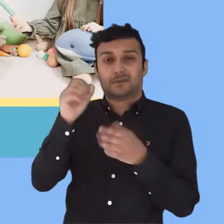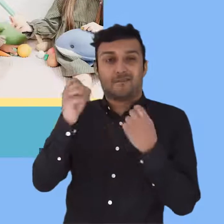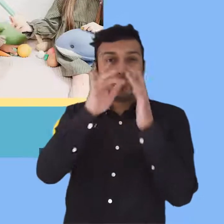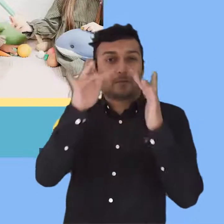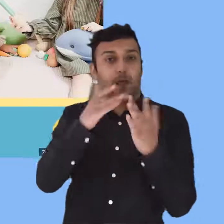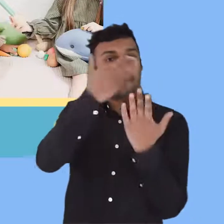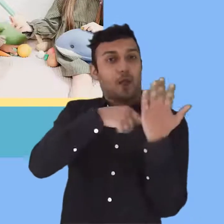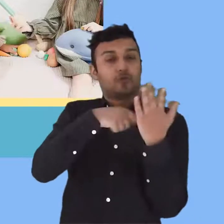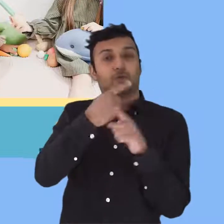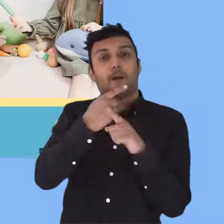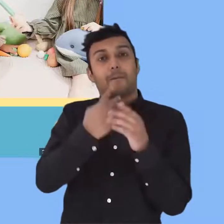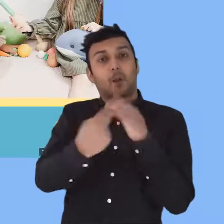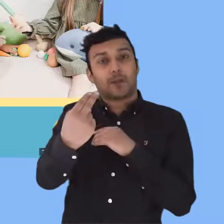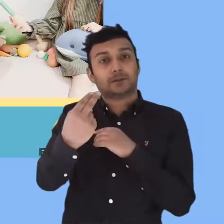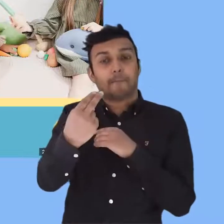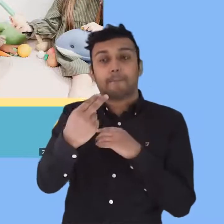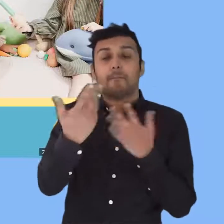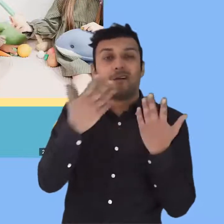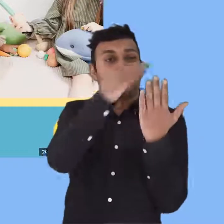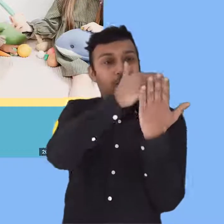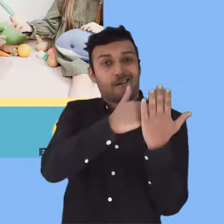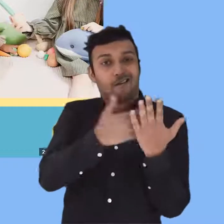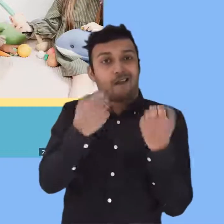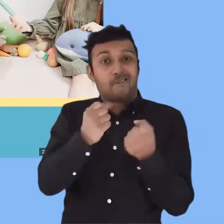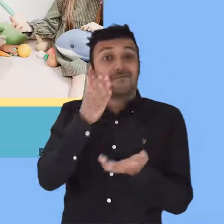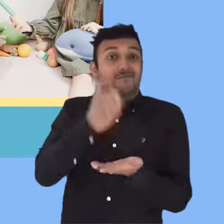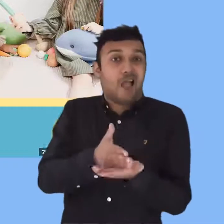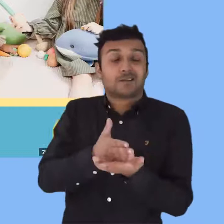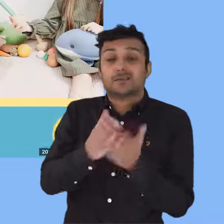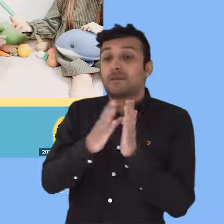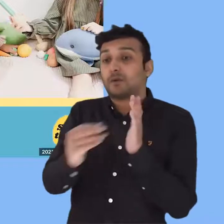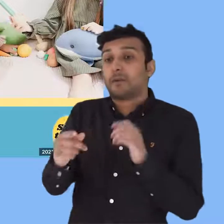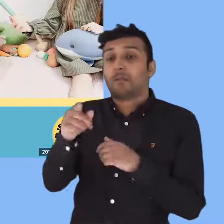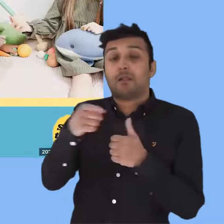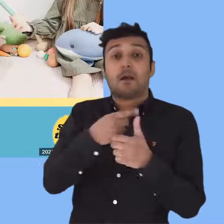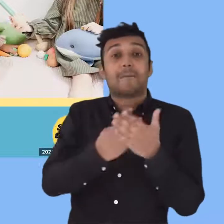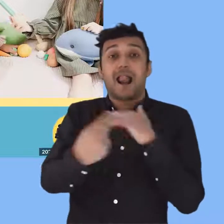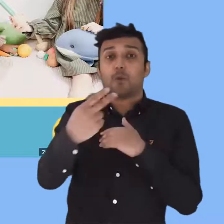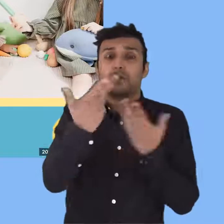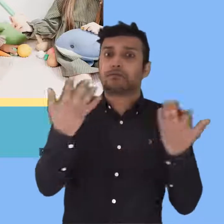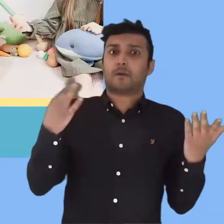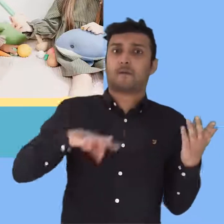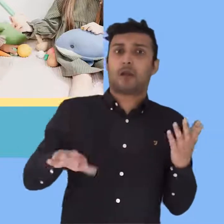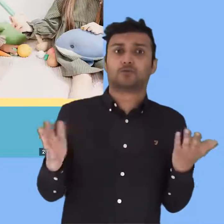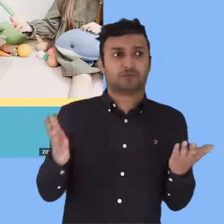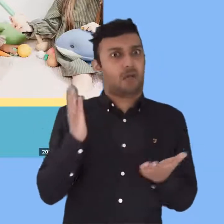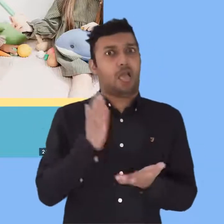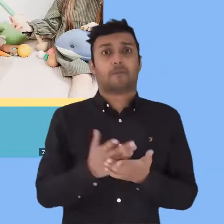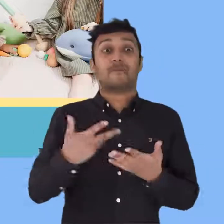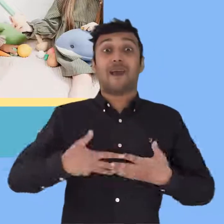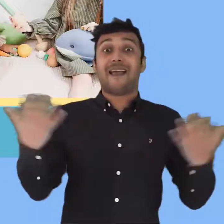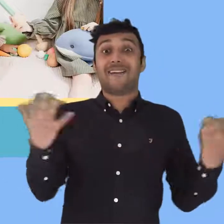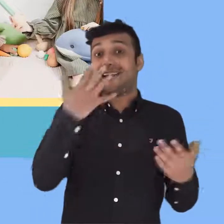bilingualism. So some facts here. Bilingualism is an advantage in a person of any age,